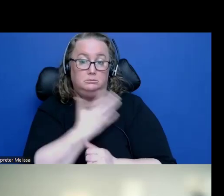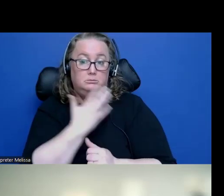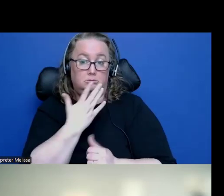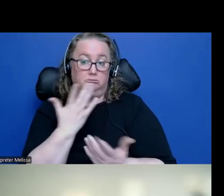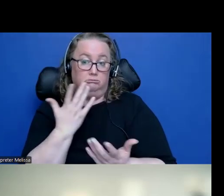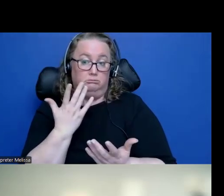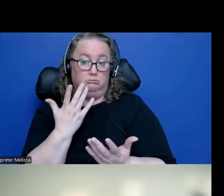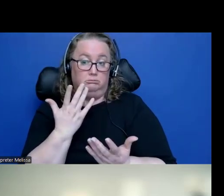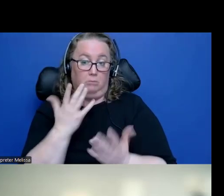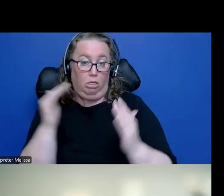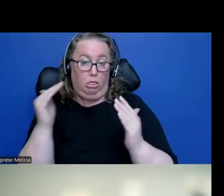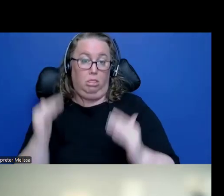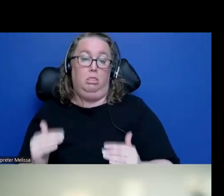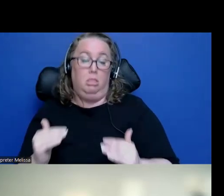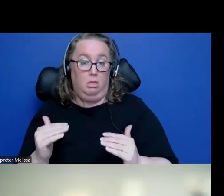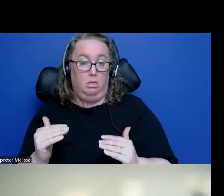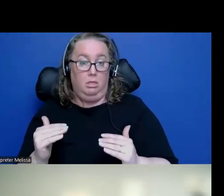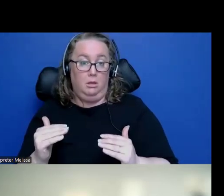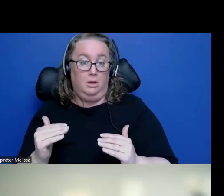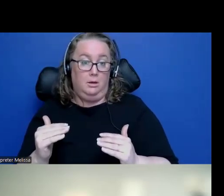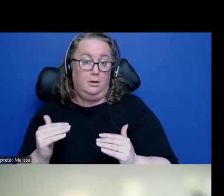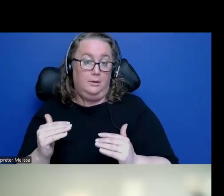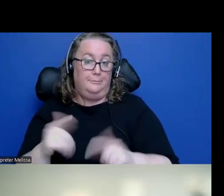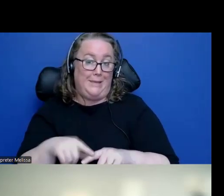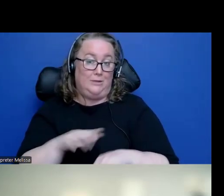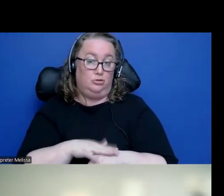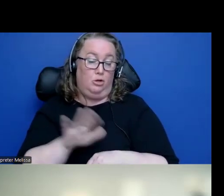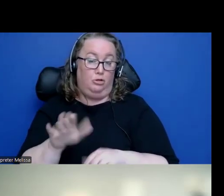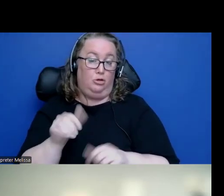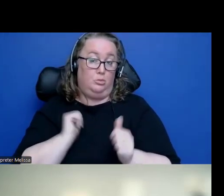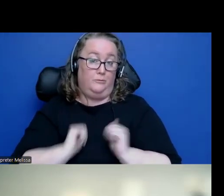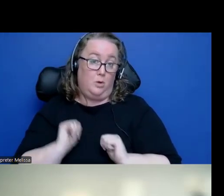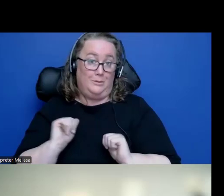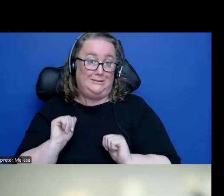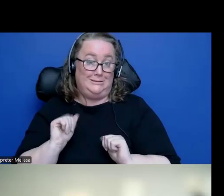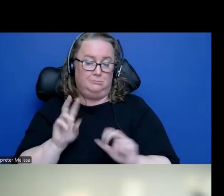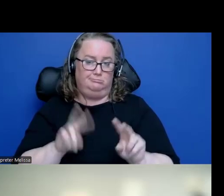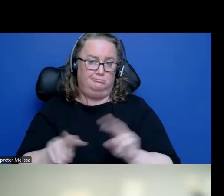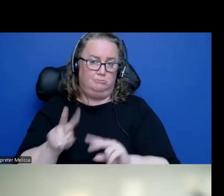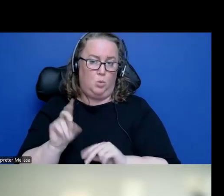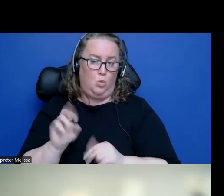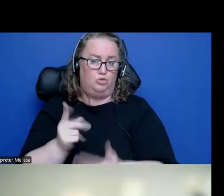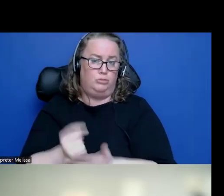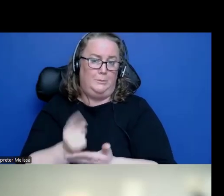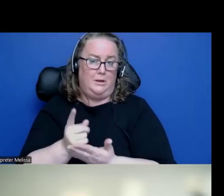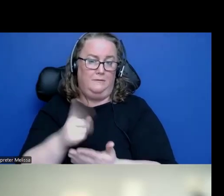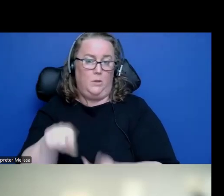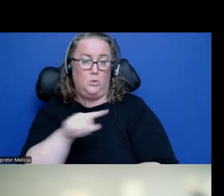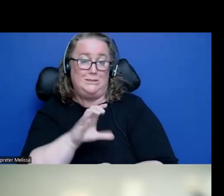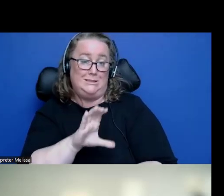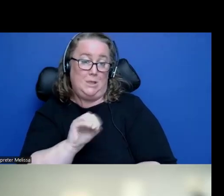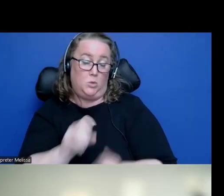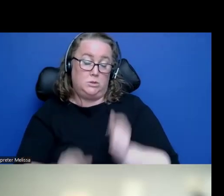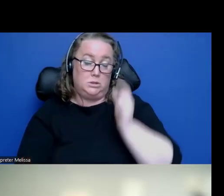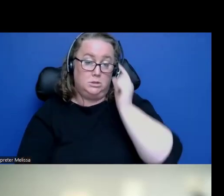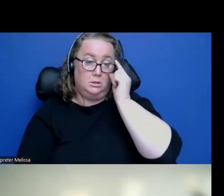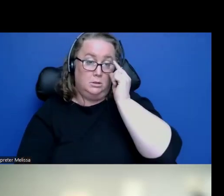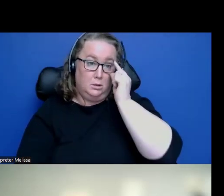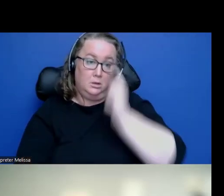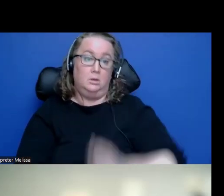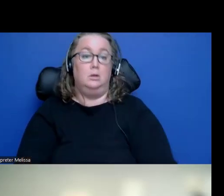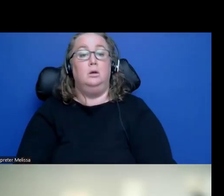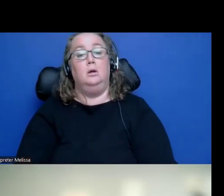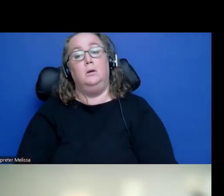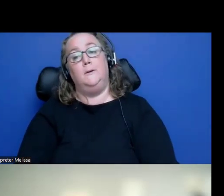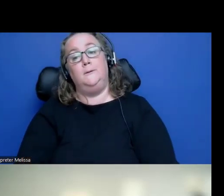the performance, aptitude, and treatment of those officers.